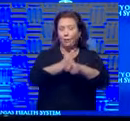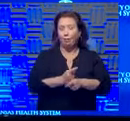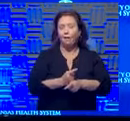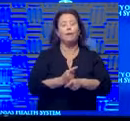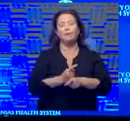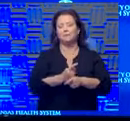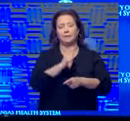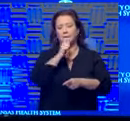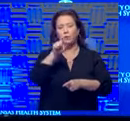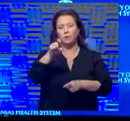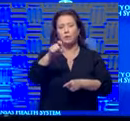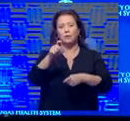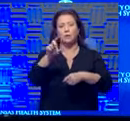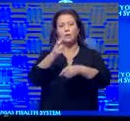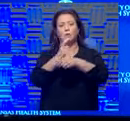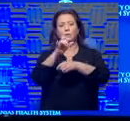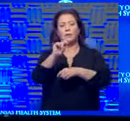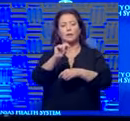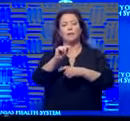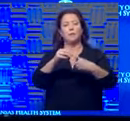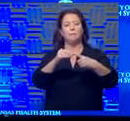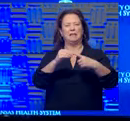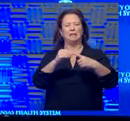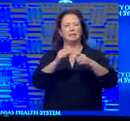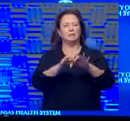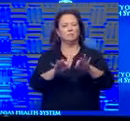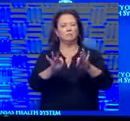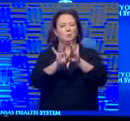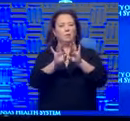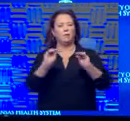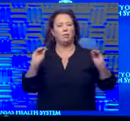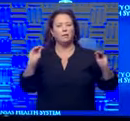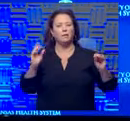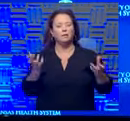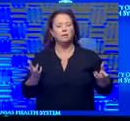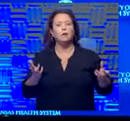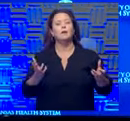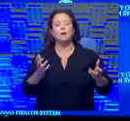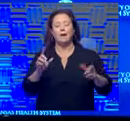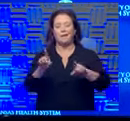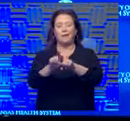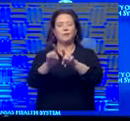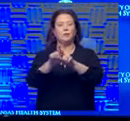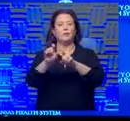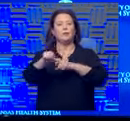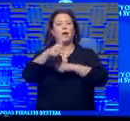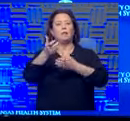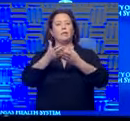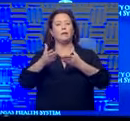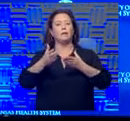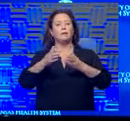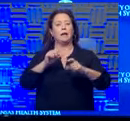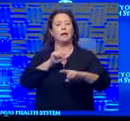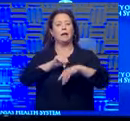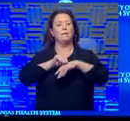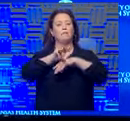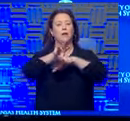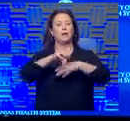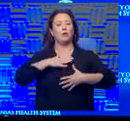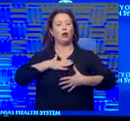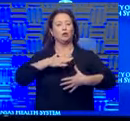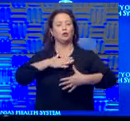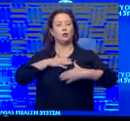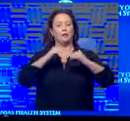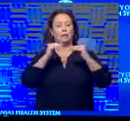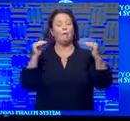then you shouldn't use it because the device will be meaningless. The second thing is there are multiple things that affect your oxygen level. If you sit there and you don't take a deep breath for a couple